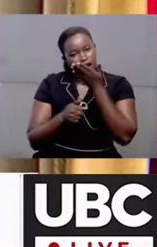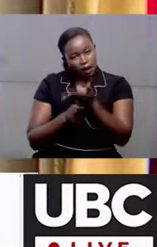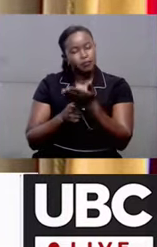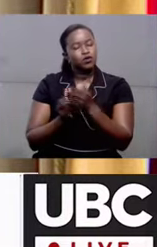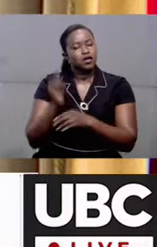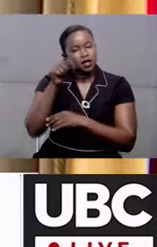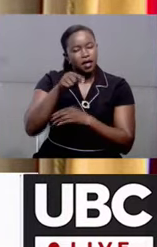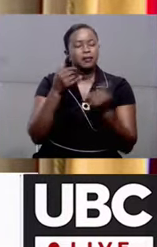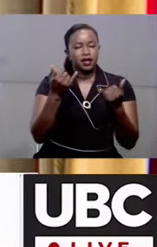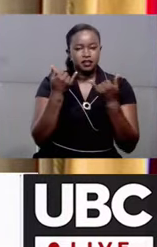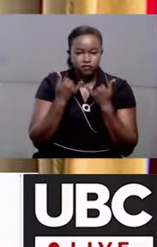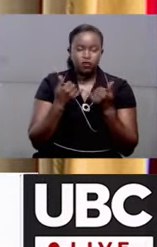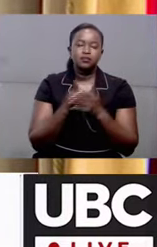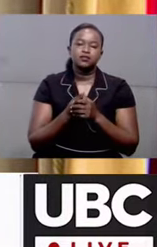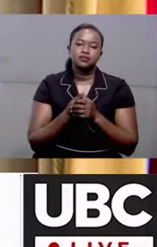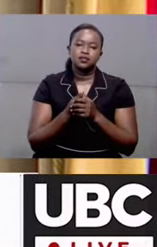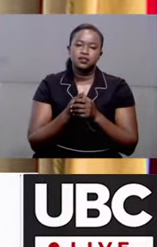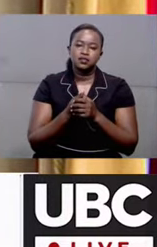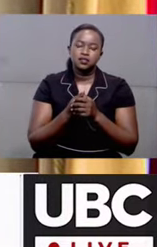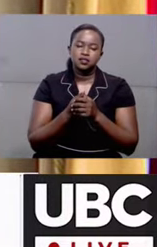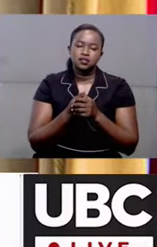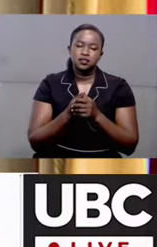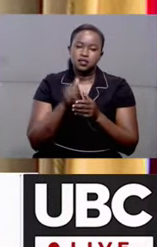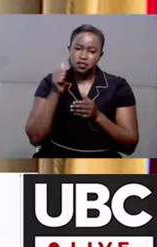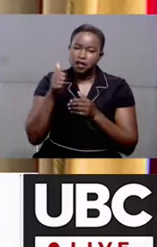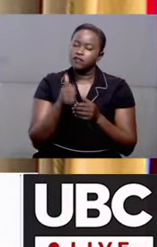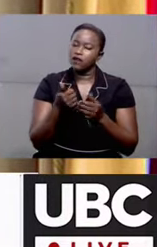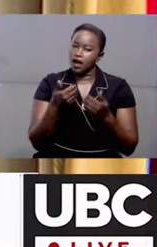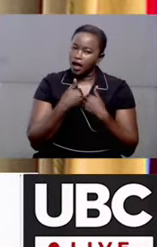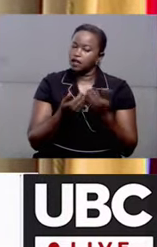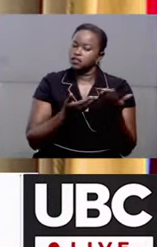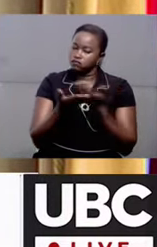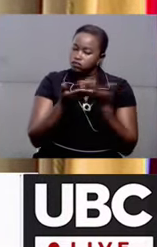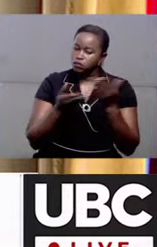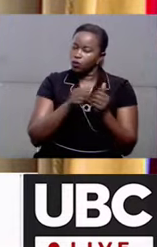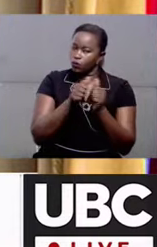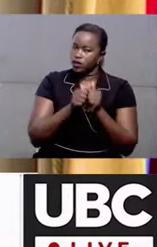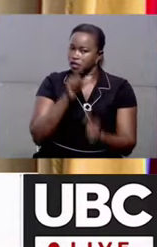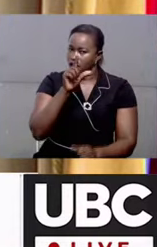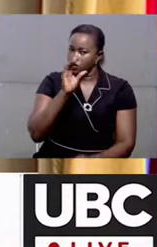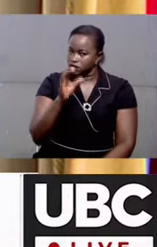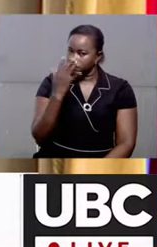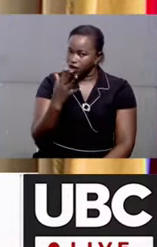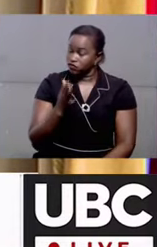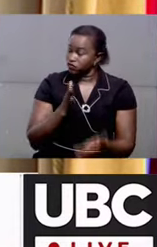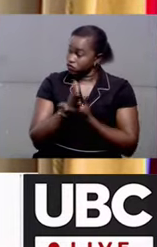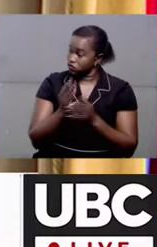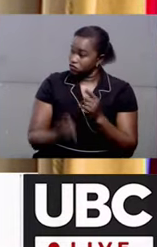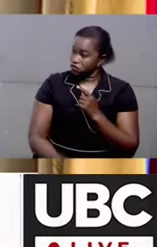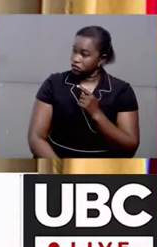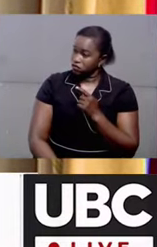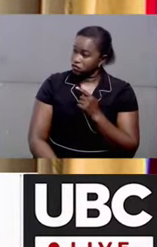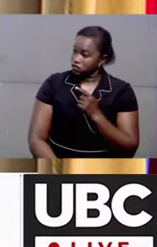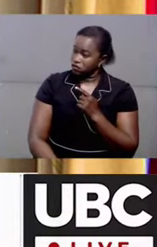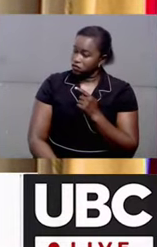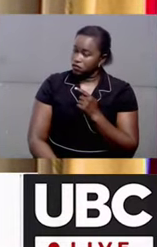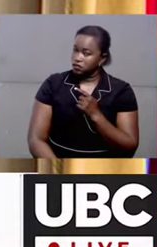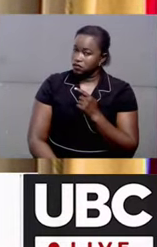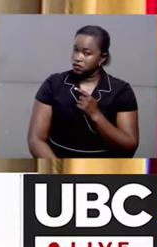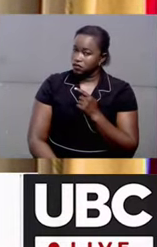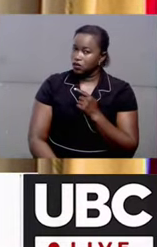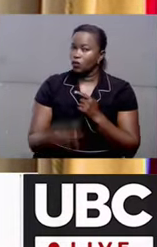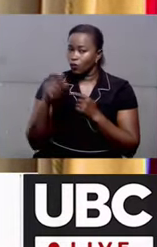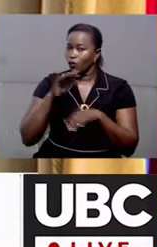came and told me he had interaction with the LOC5. Isn't that true? Go on